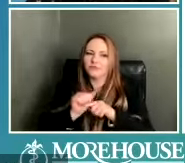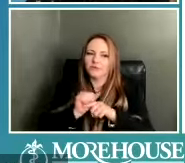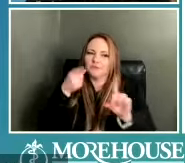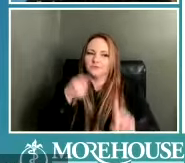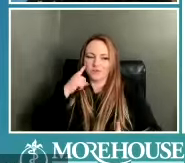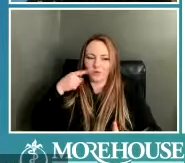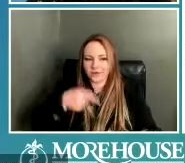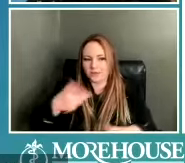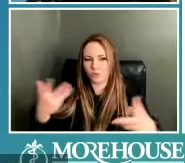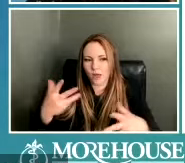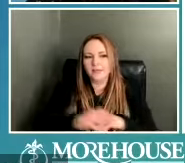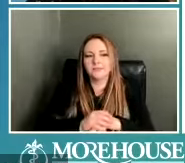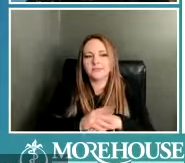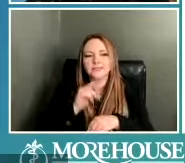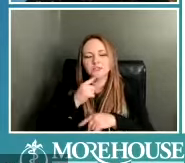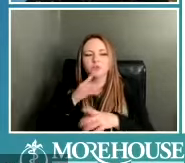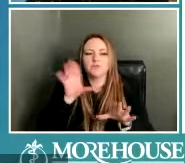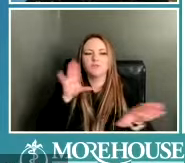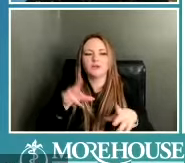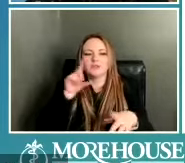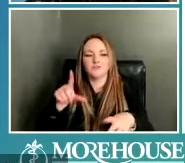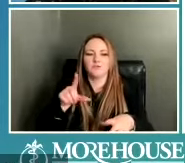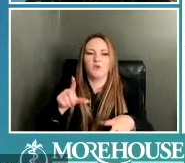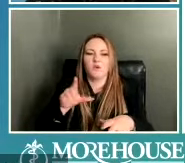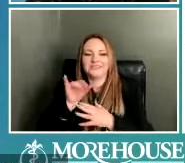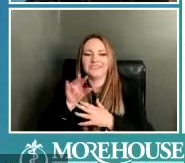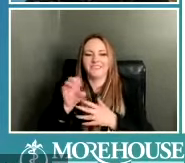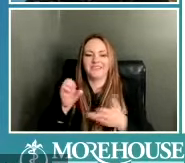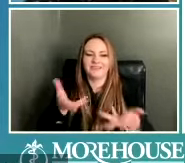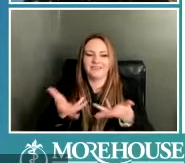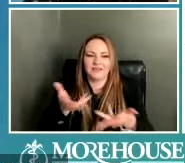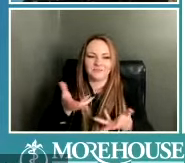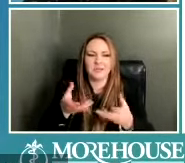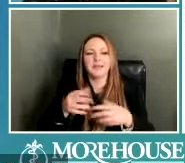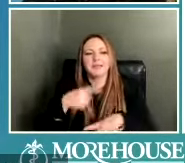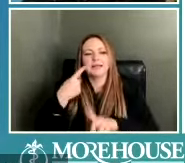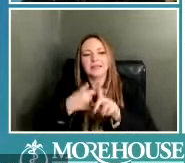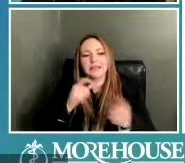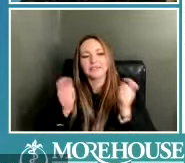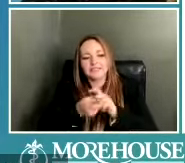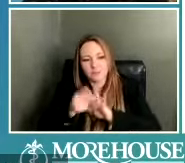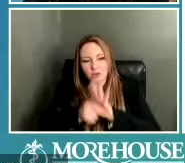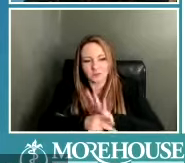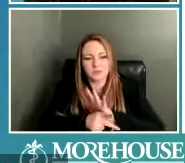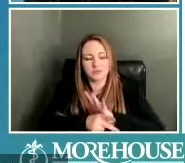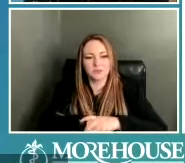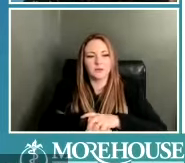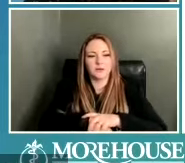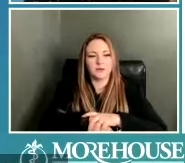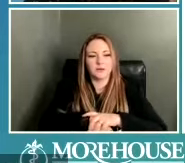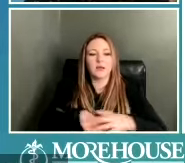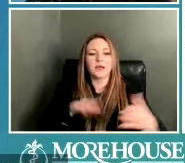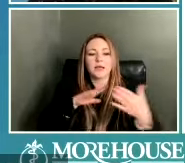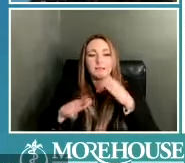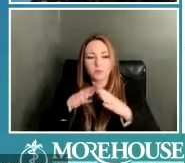this was the series focused on addressing civic engagement, climate change policies, community mobilization, water quality,